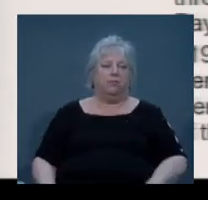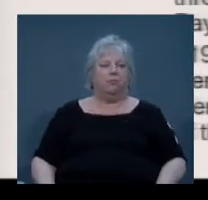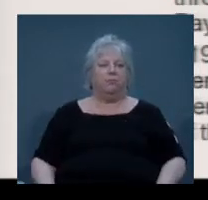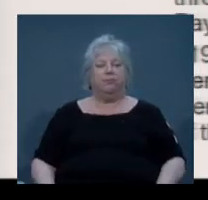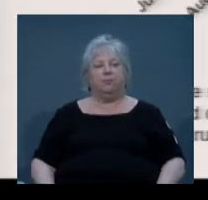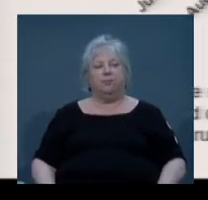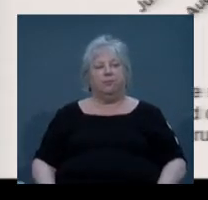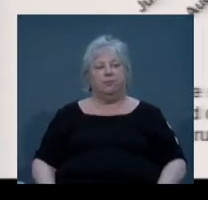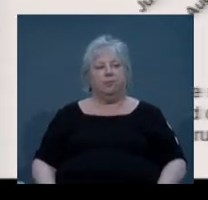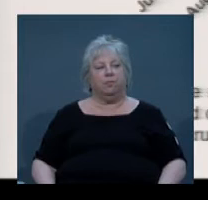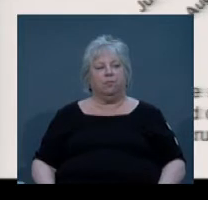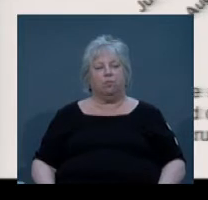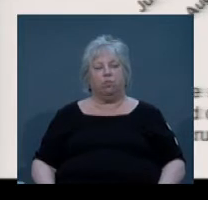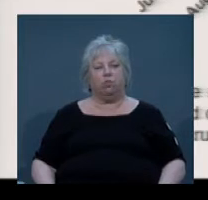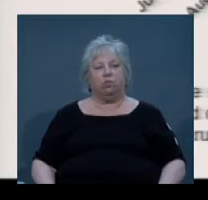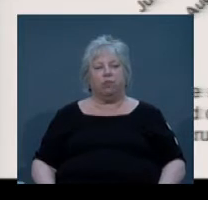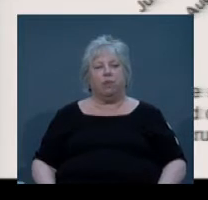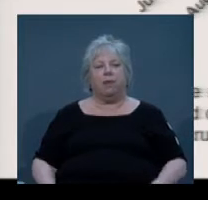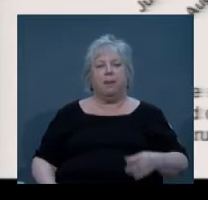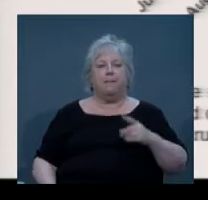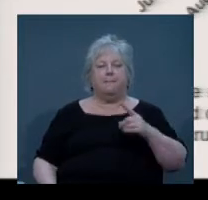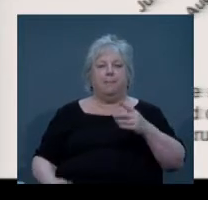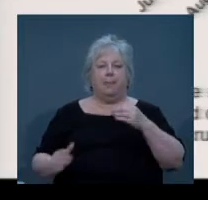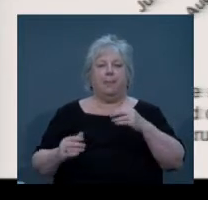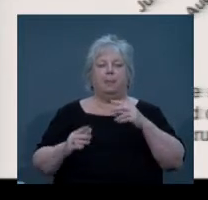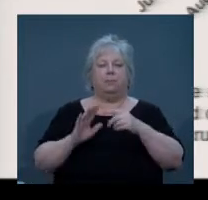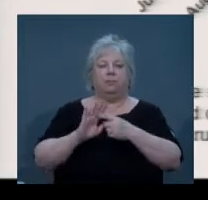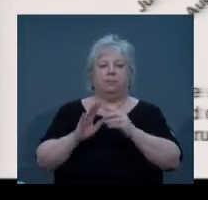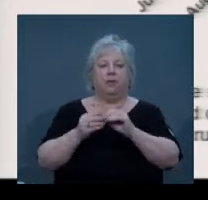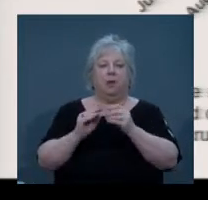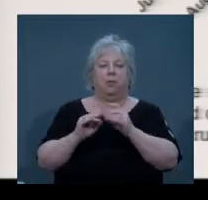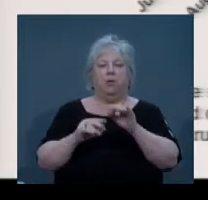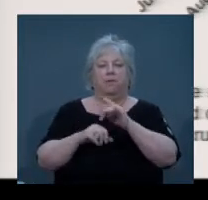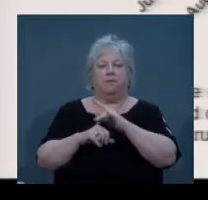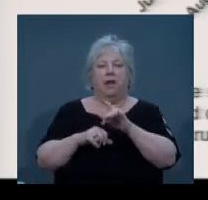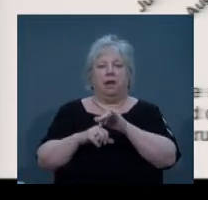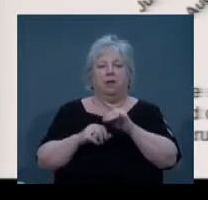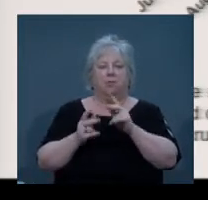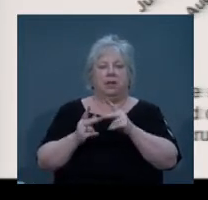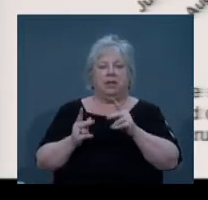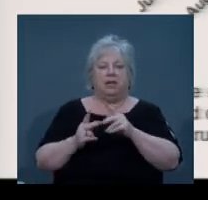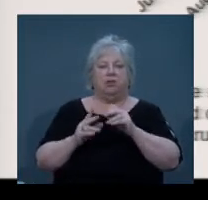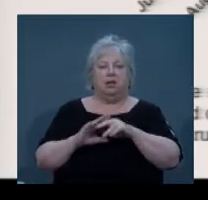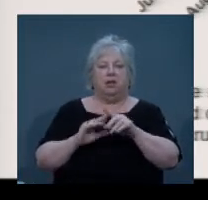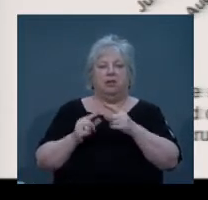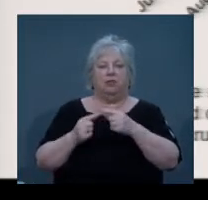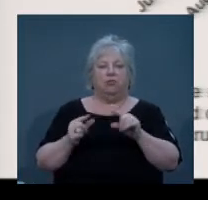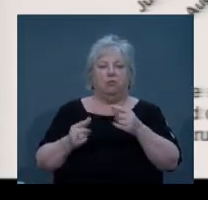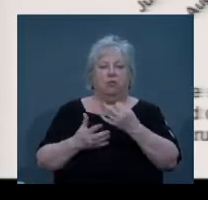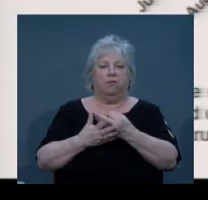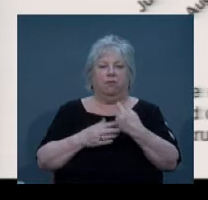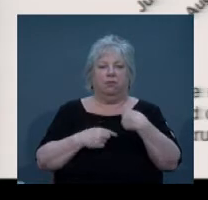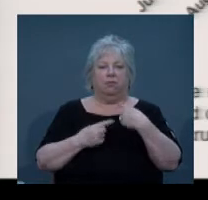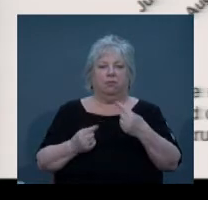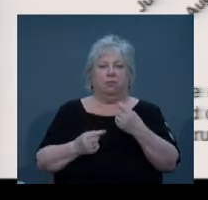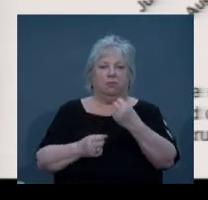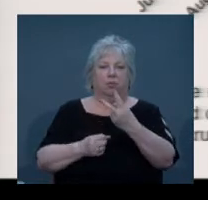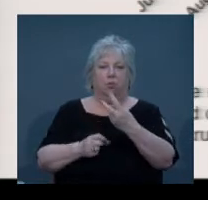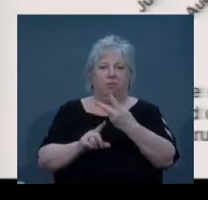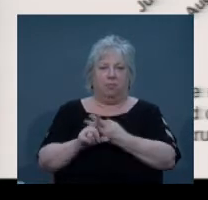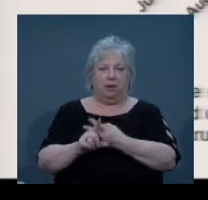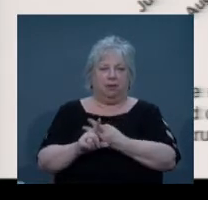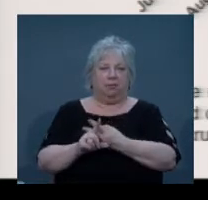The next slide shows the number of vacant positions in the general fund over the last 12 months.